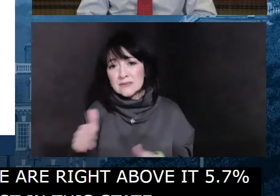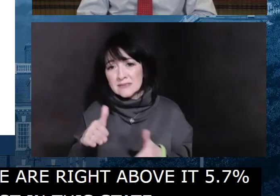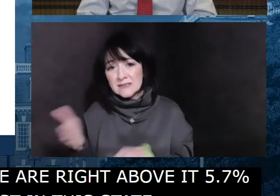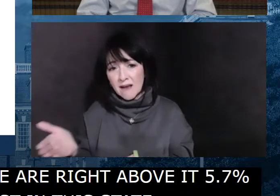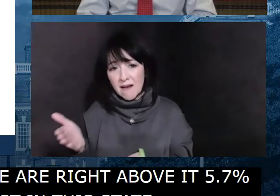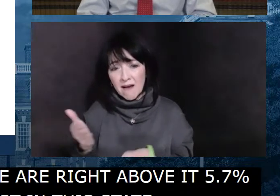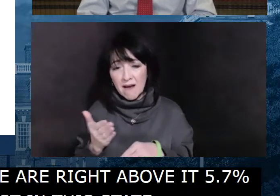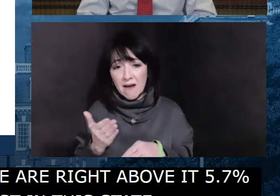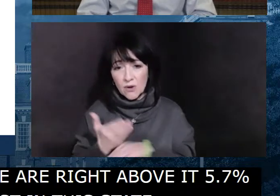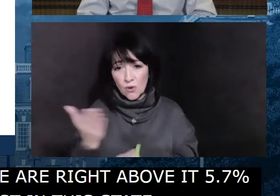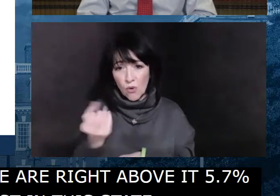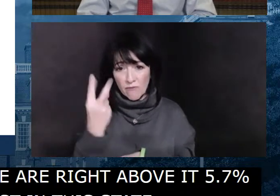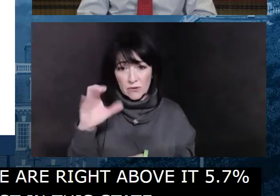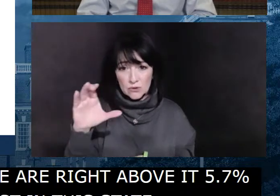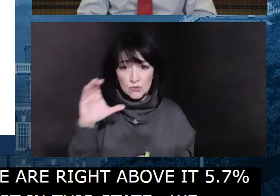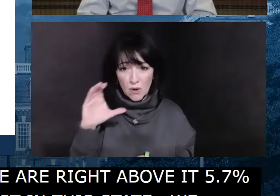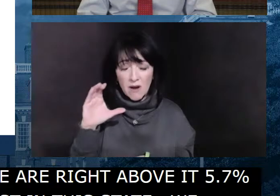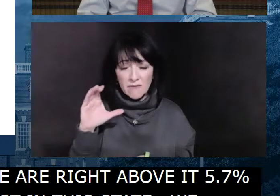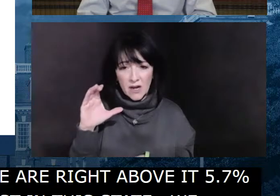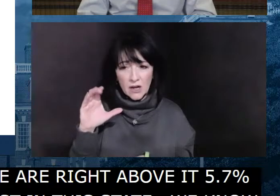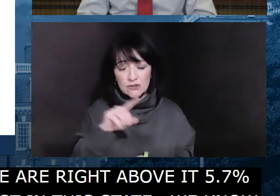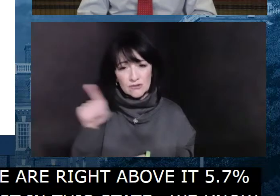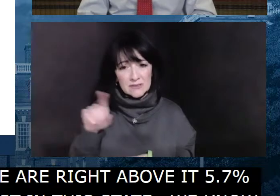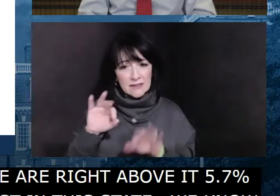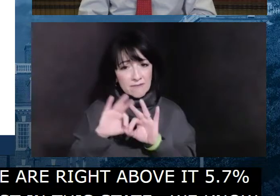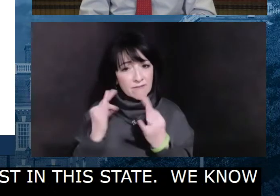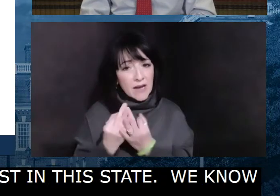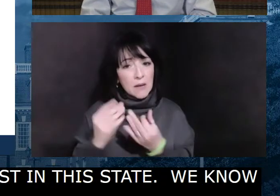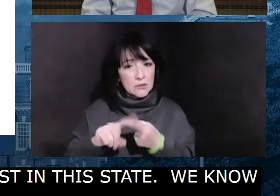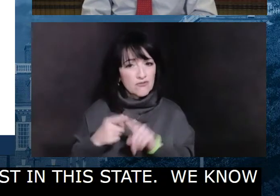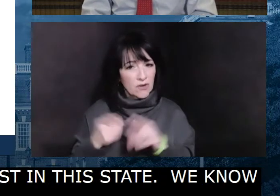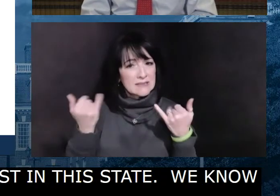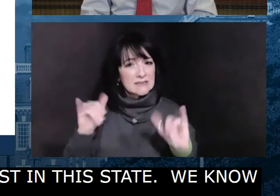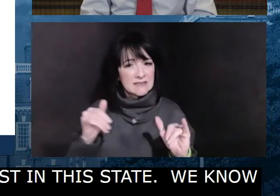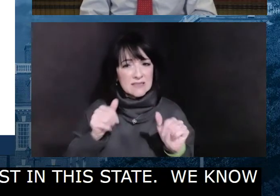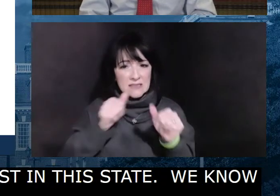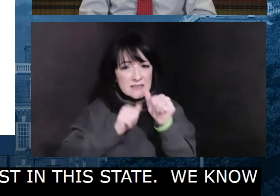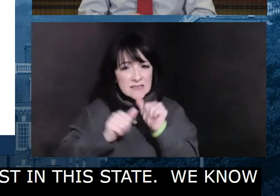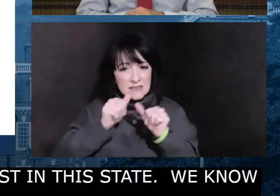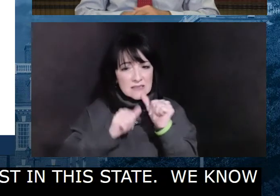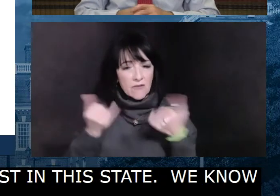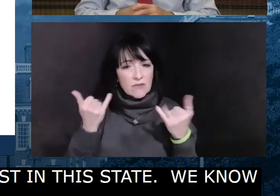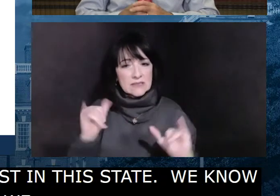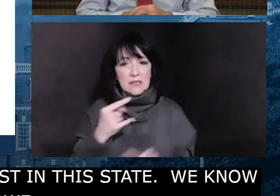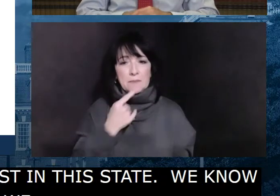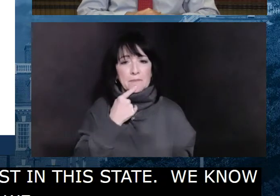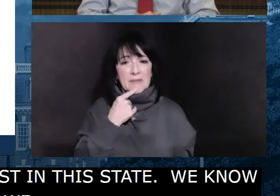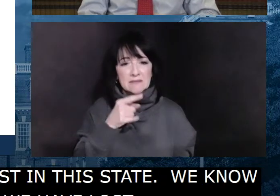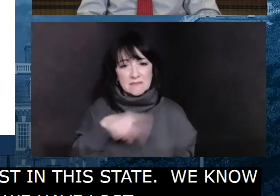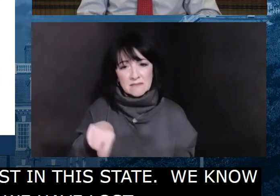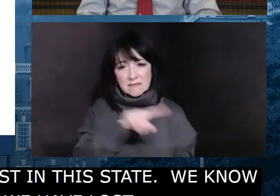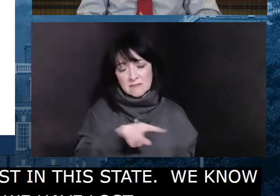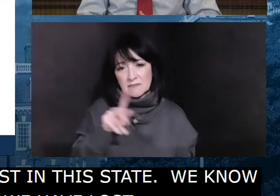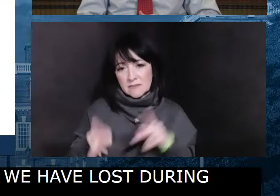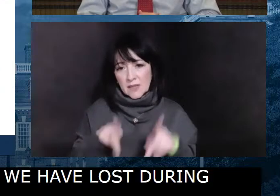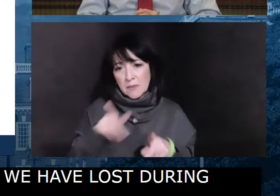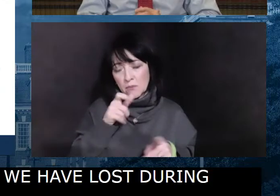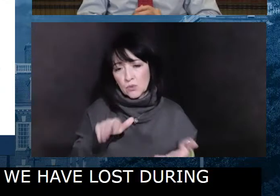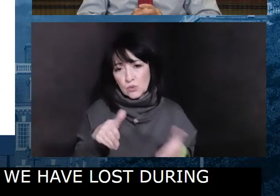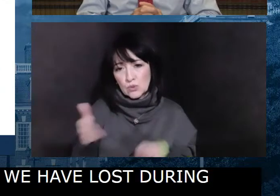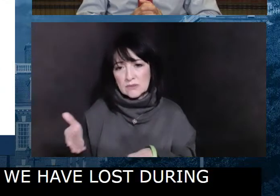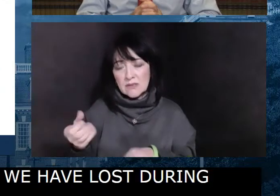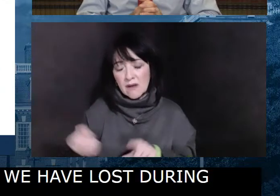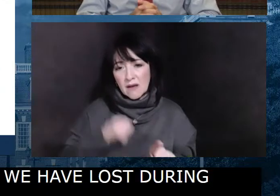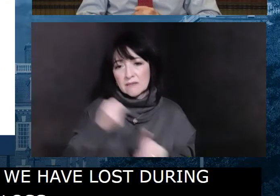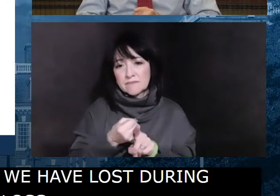are suffering through that loss. The testing totals, as I said, we've tested over